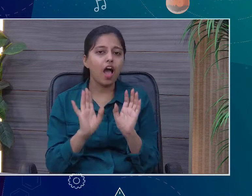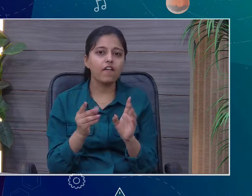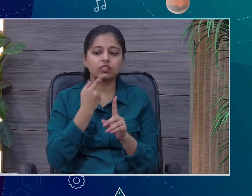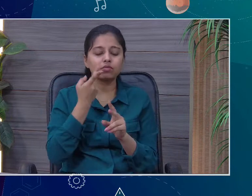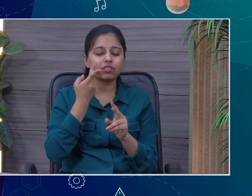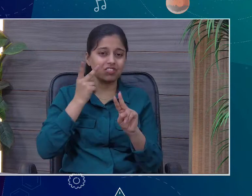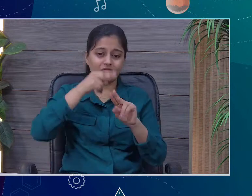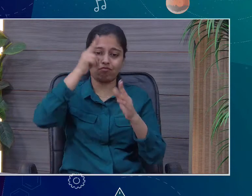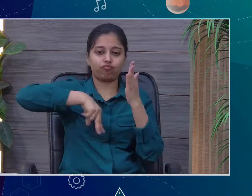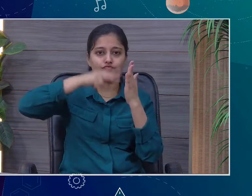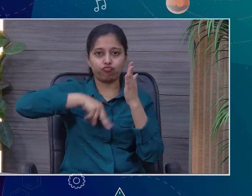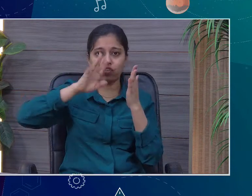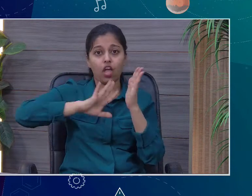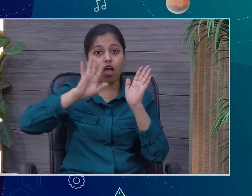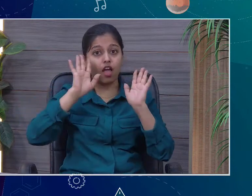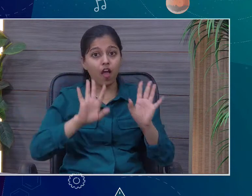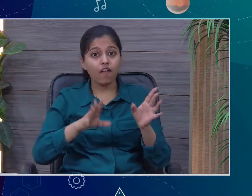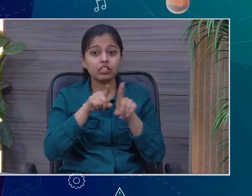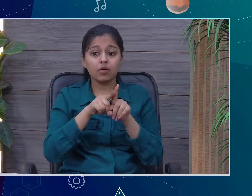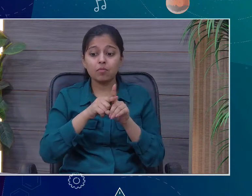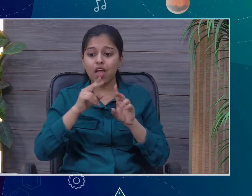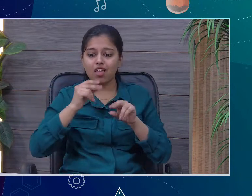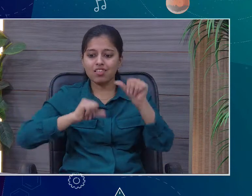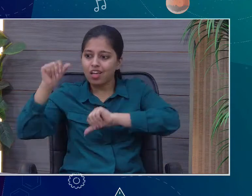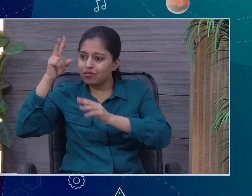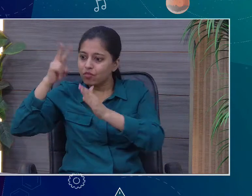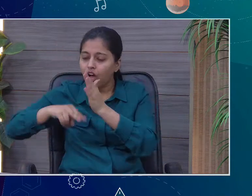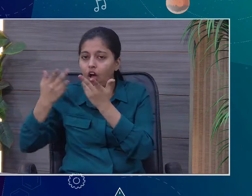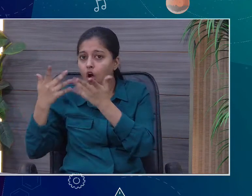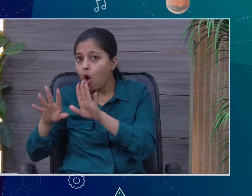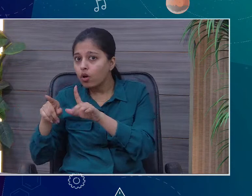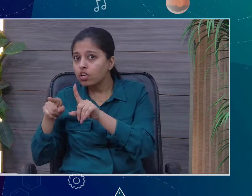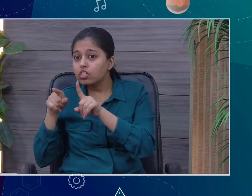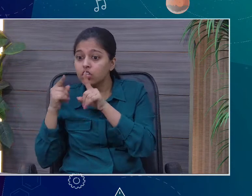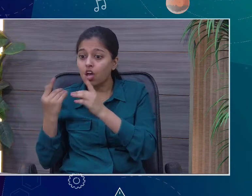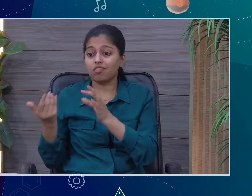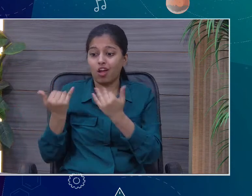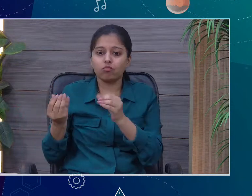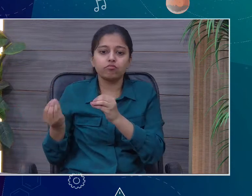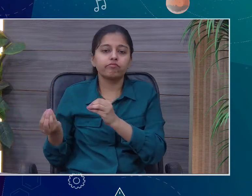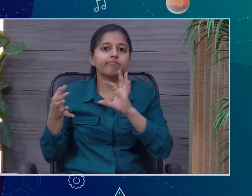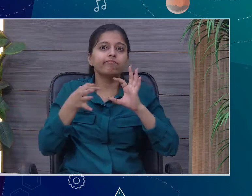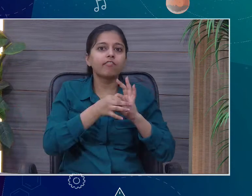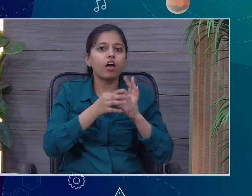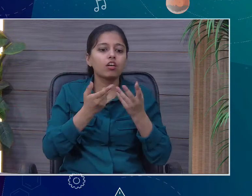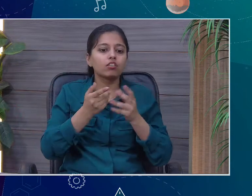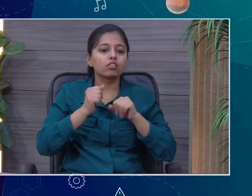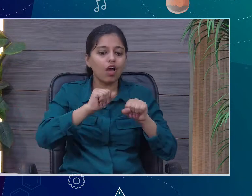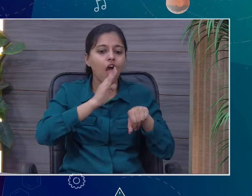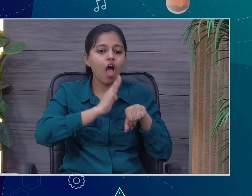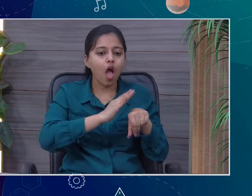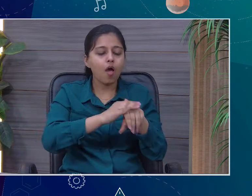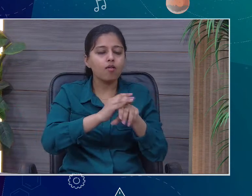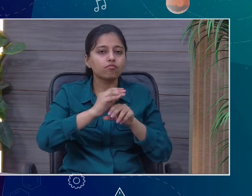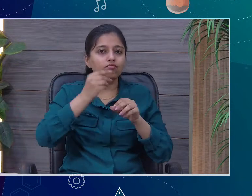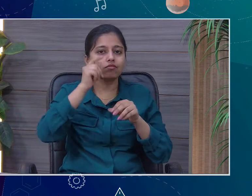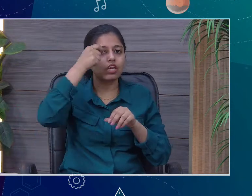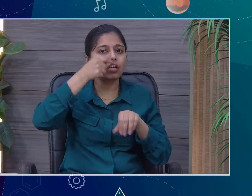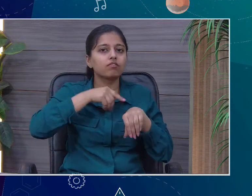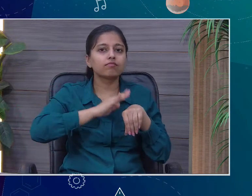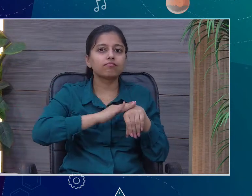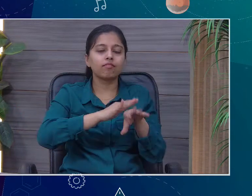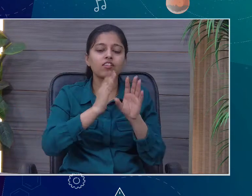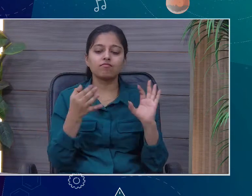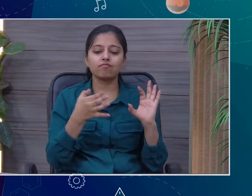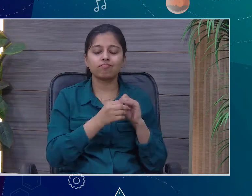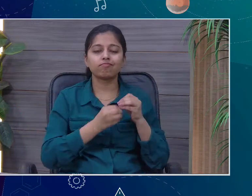read as facts in science, and then it is presented in the form of the experiences of a child in the poem. And